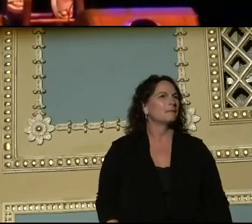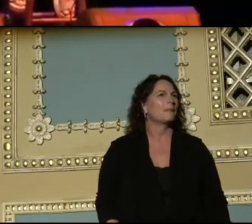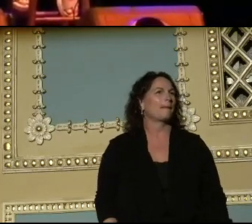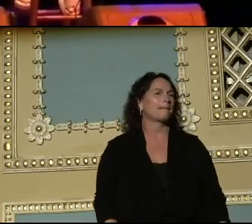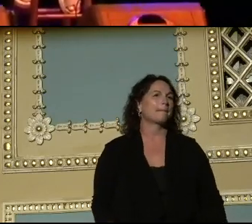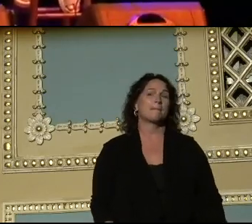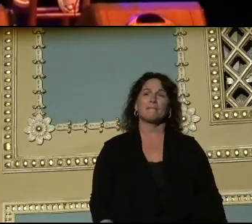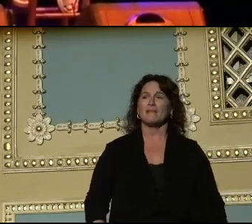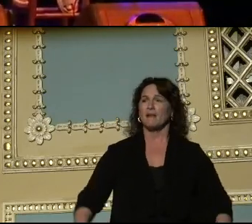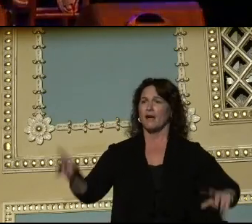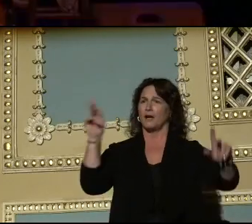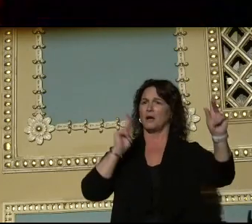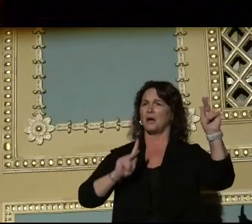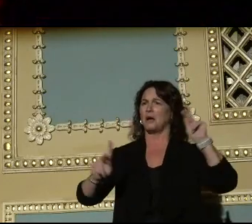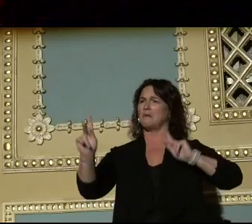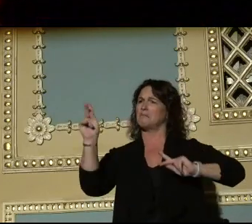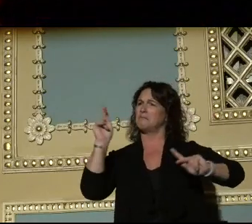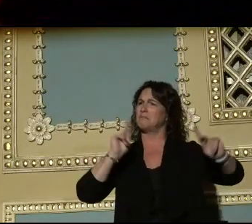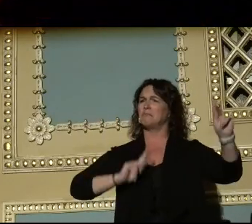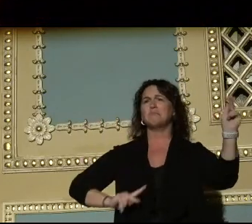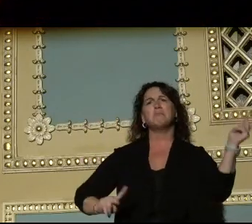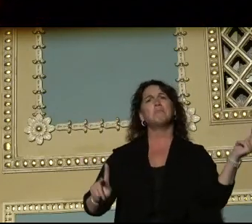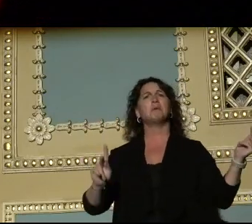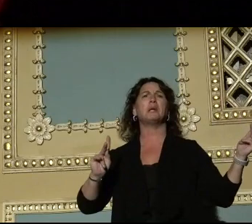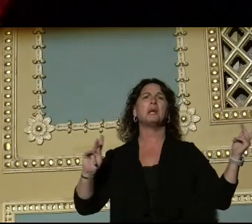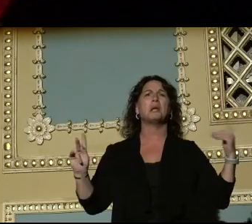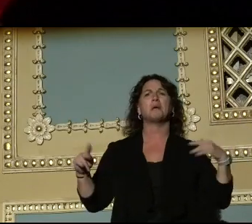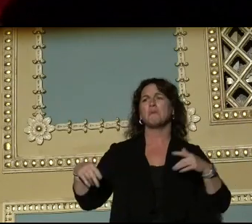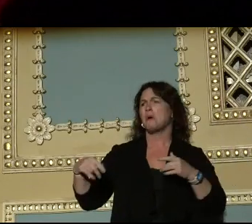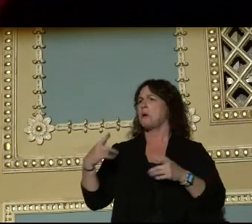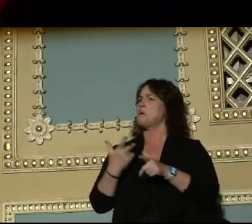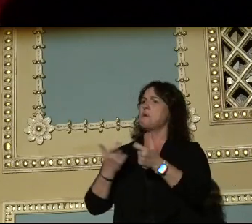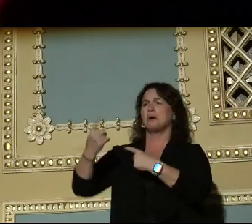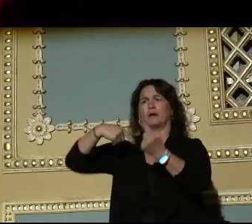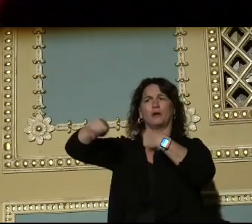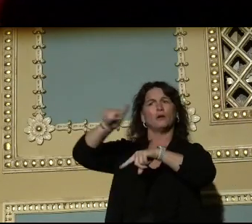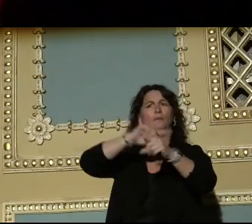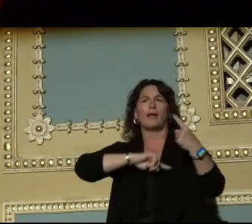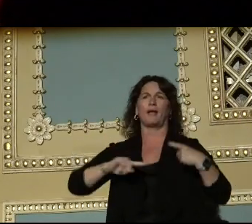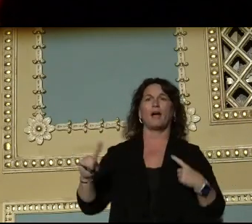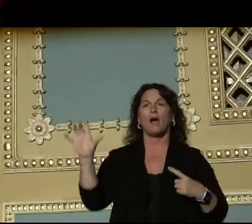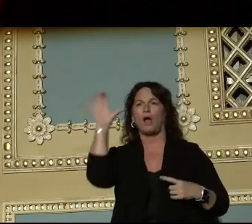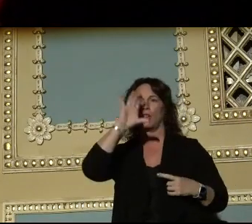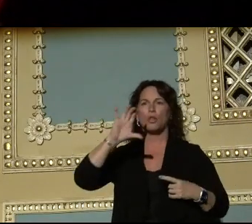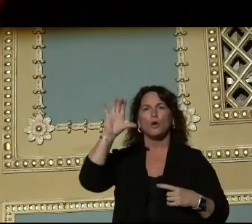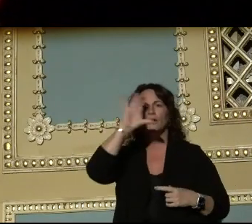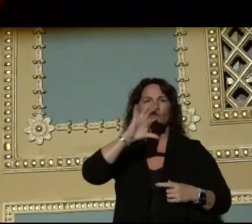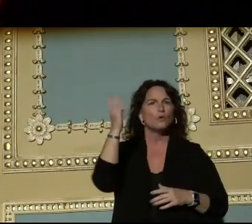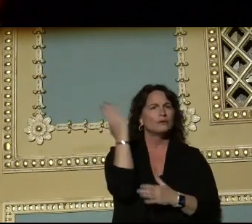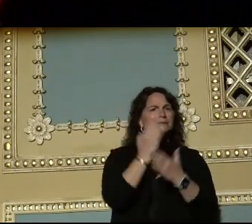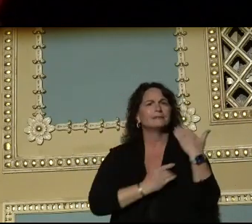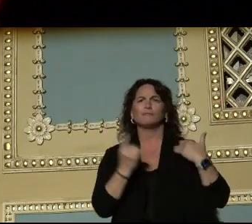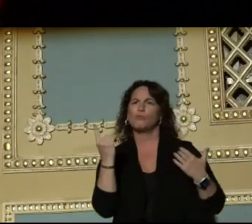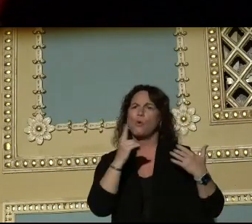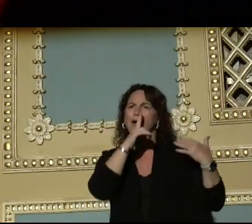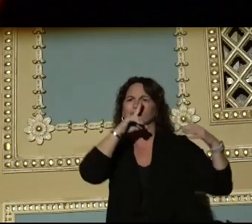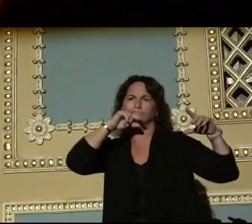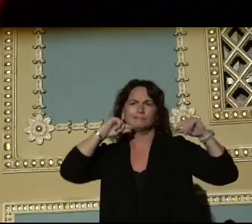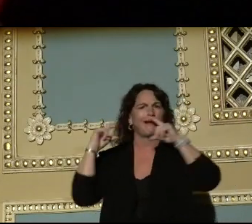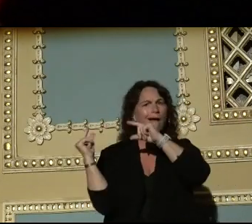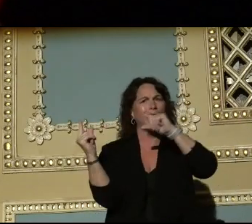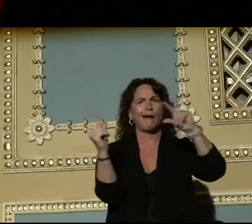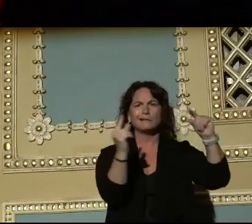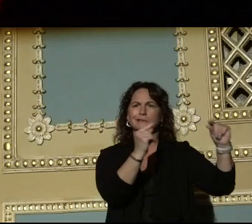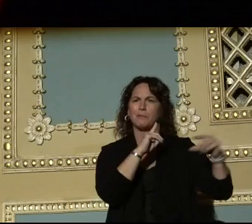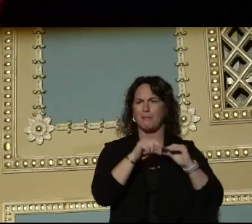People running around loose in the world ain't got nothing better to do. make